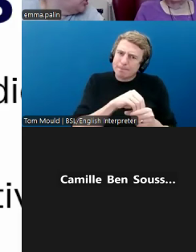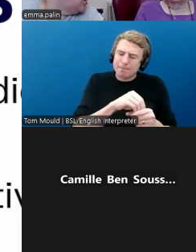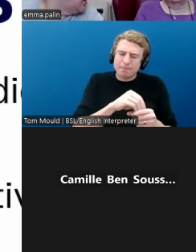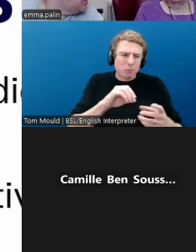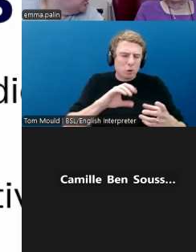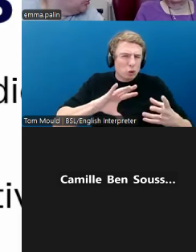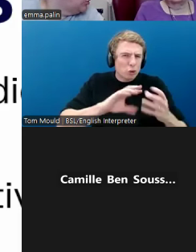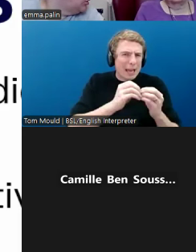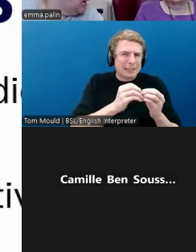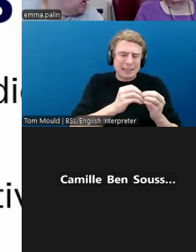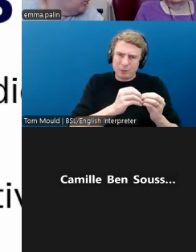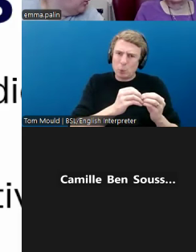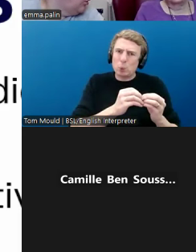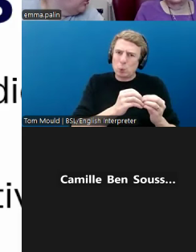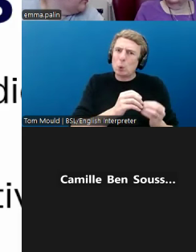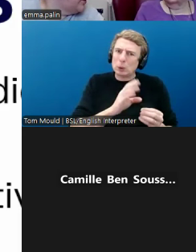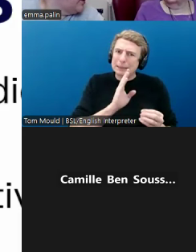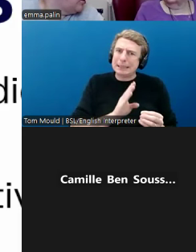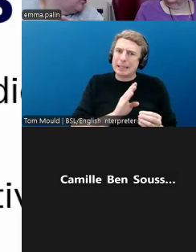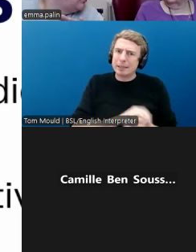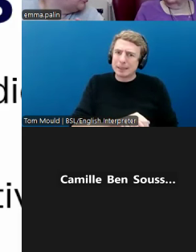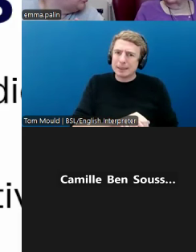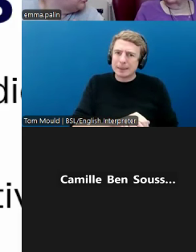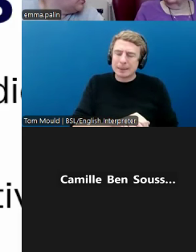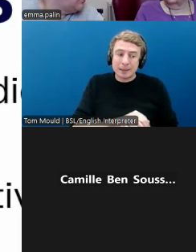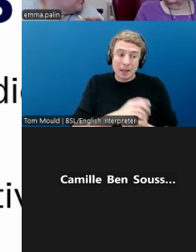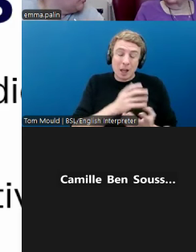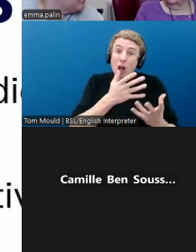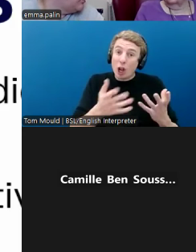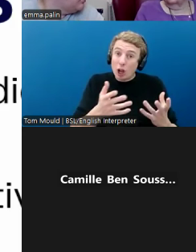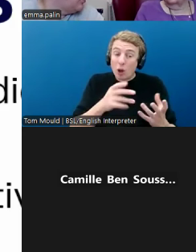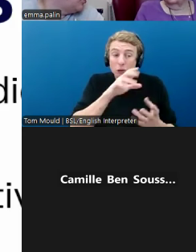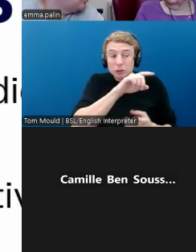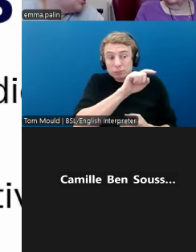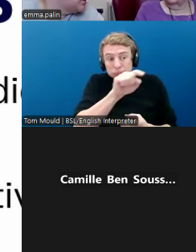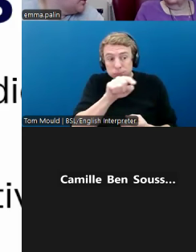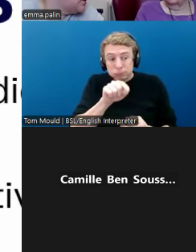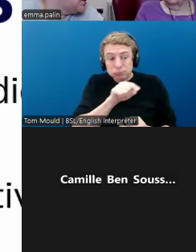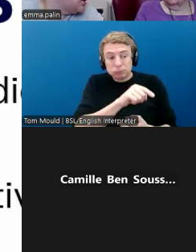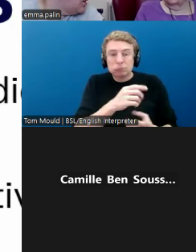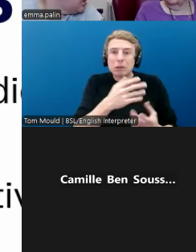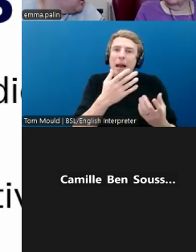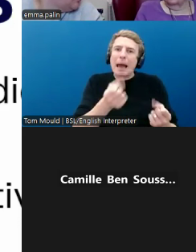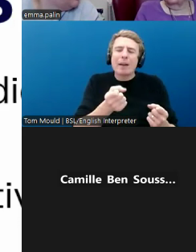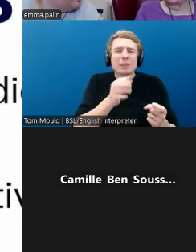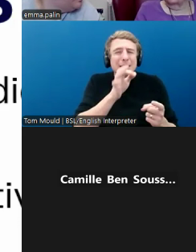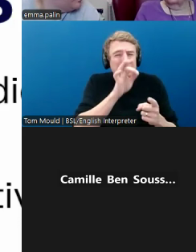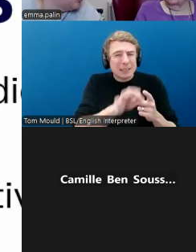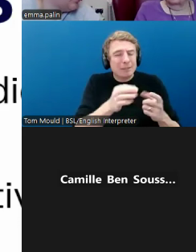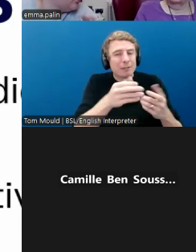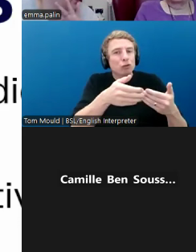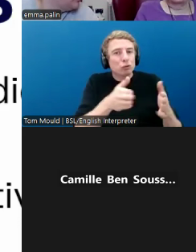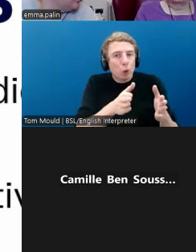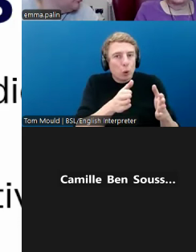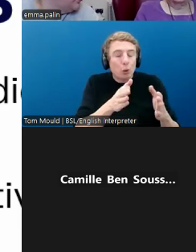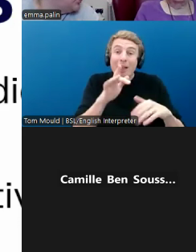within the States. Many communities have dedicated craft areas, art studios, music rooms, and even small